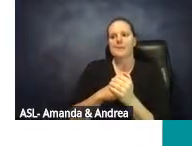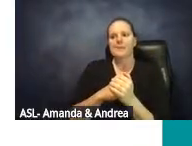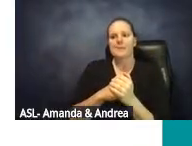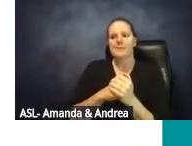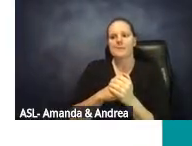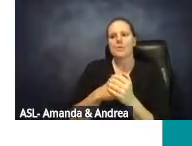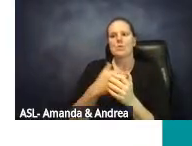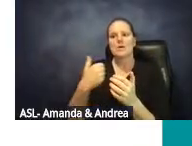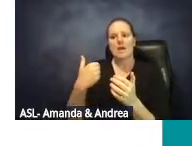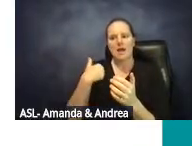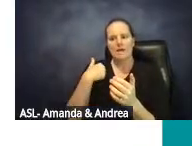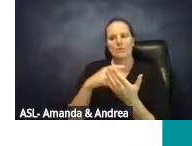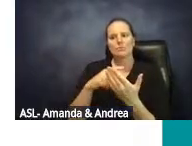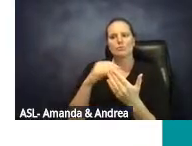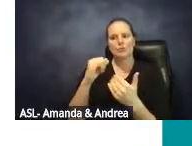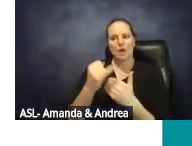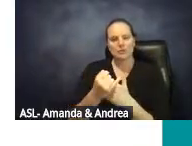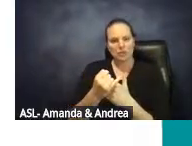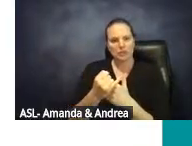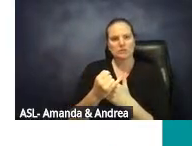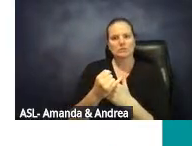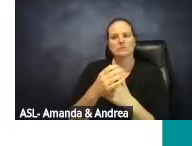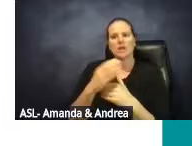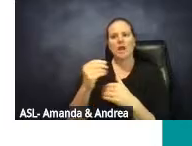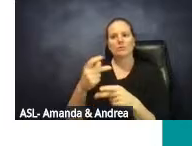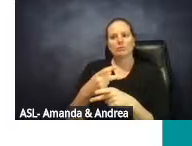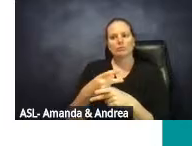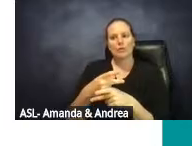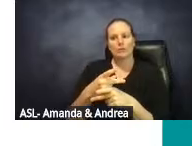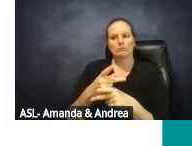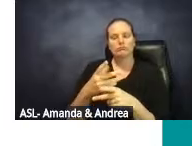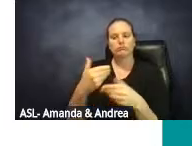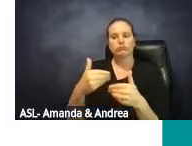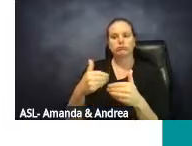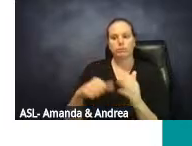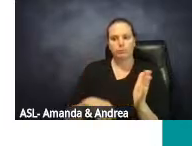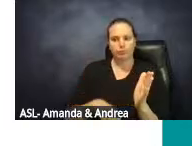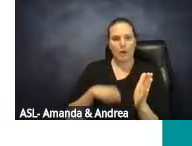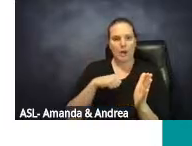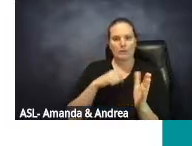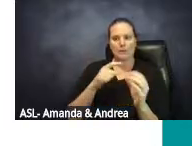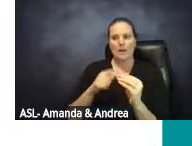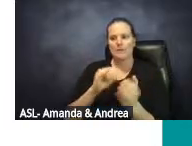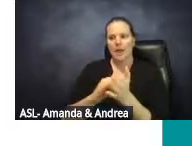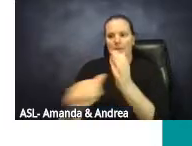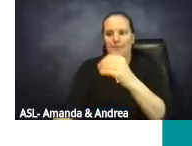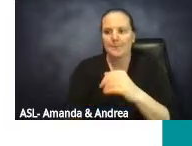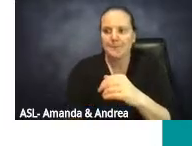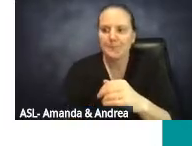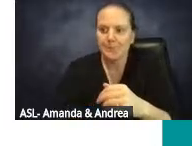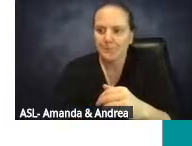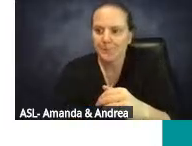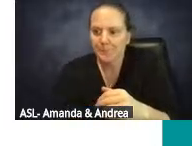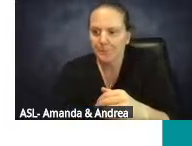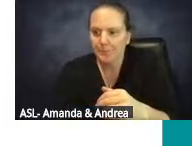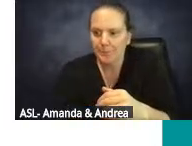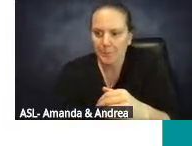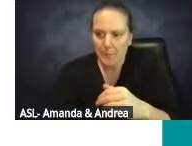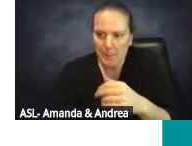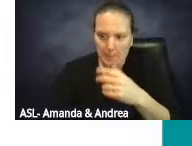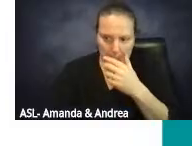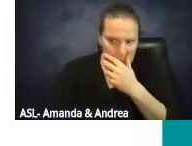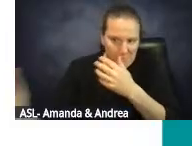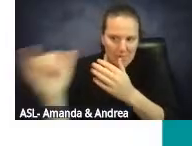a project and a product that we're really proud of and ends up being a visual representation of our